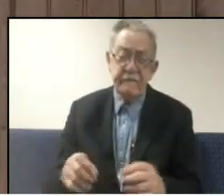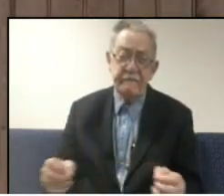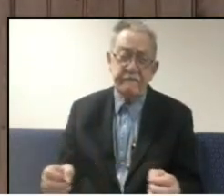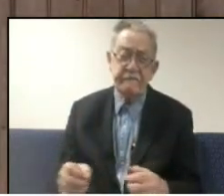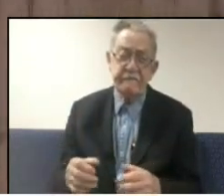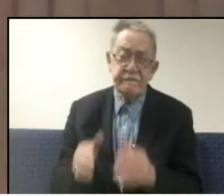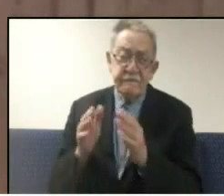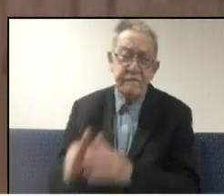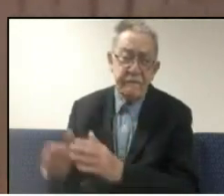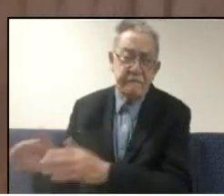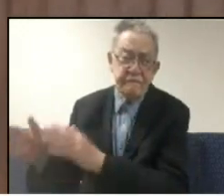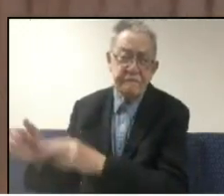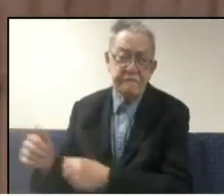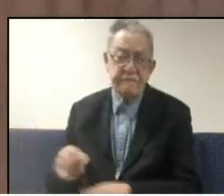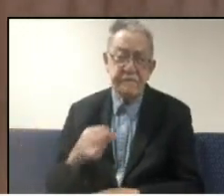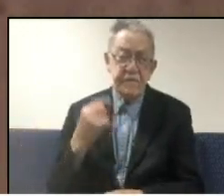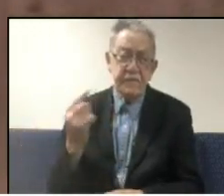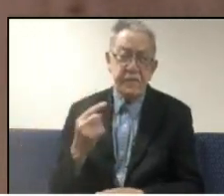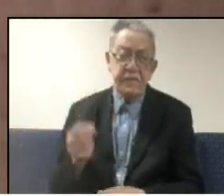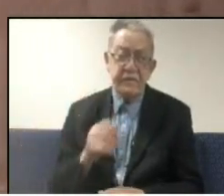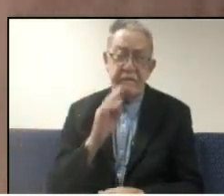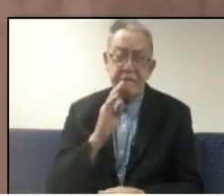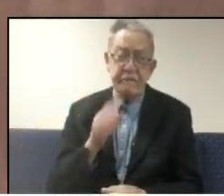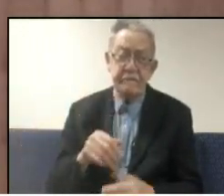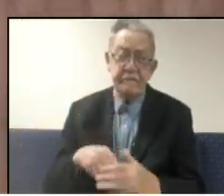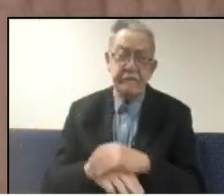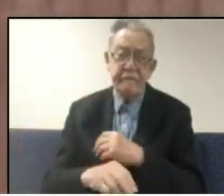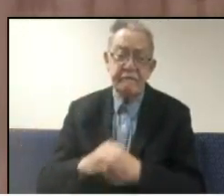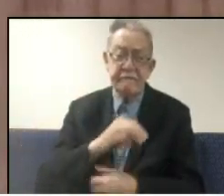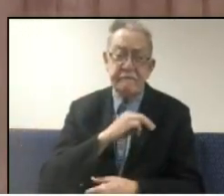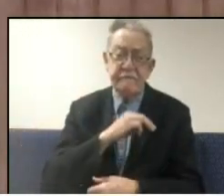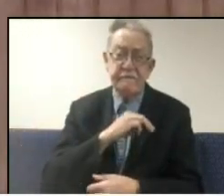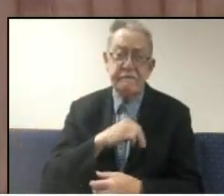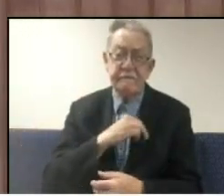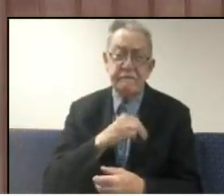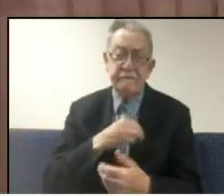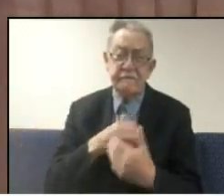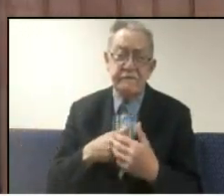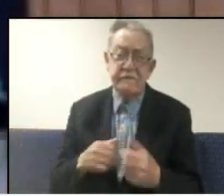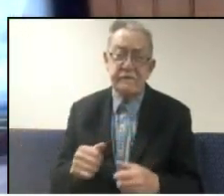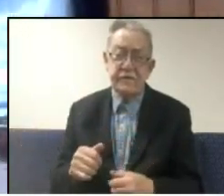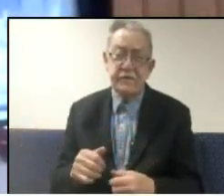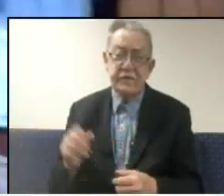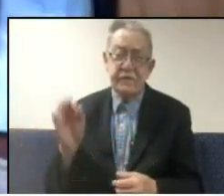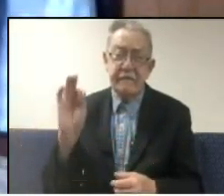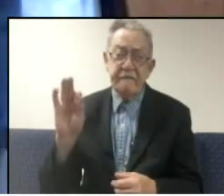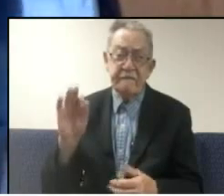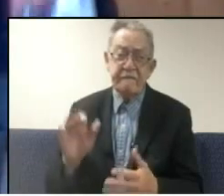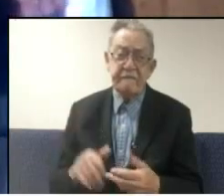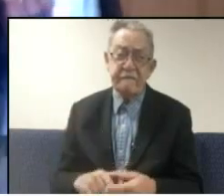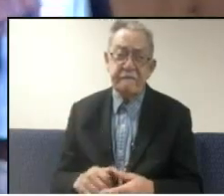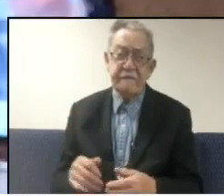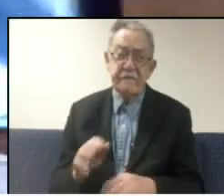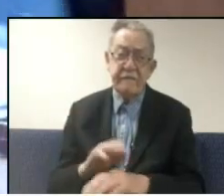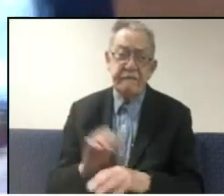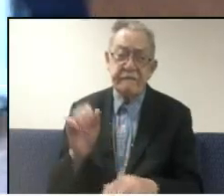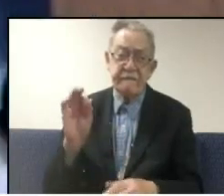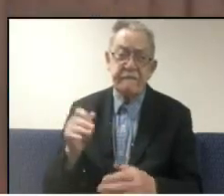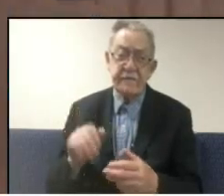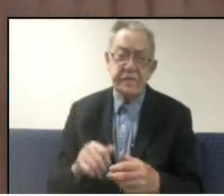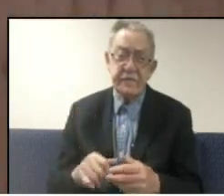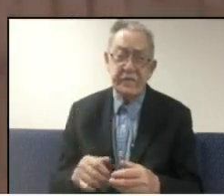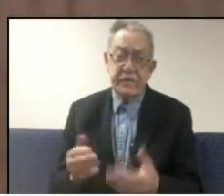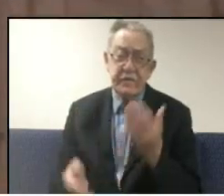preparation that we ever make in ministry, whatever that ministry might be, it might be a call to preach, it might be a call to pastor, it